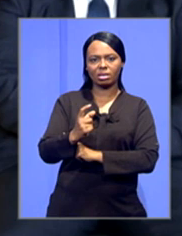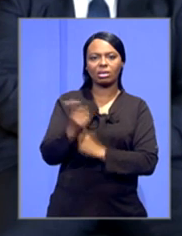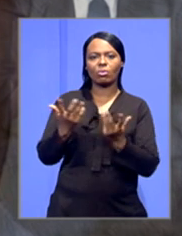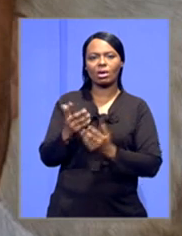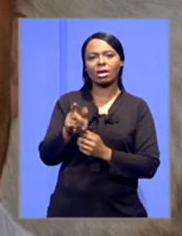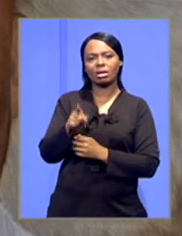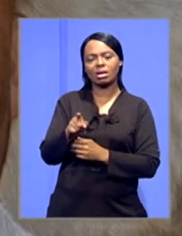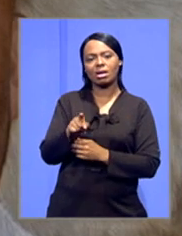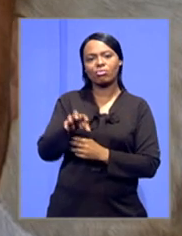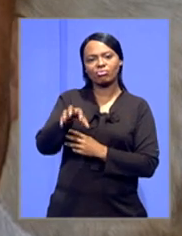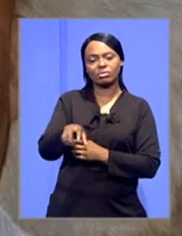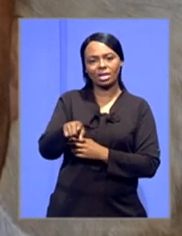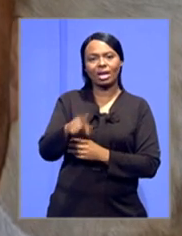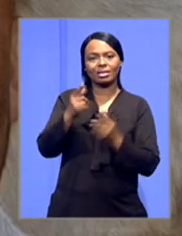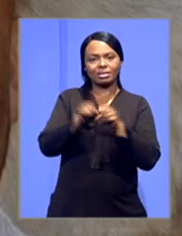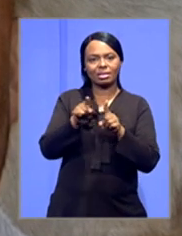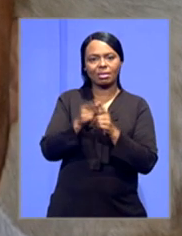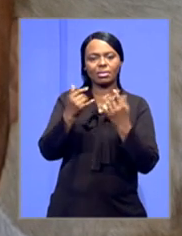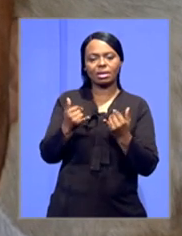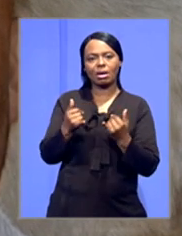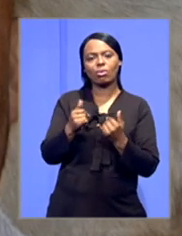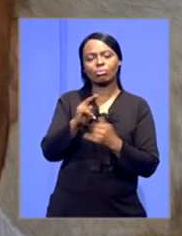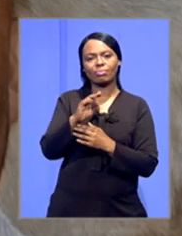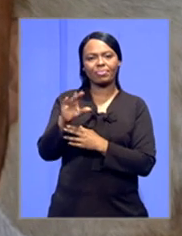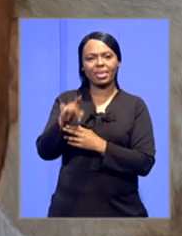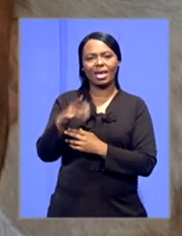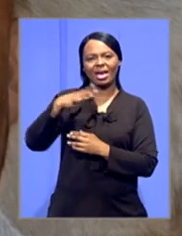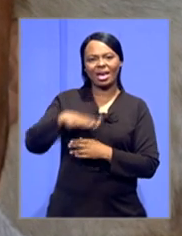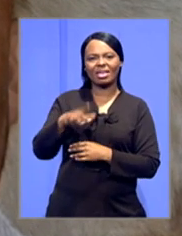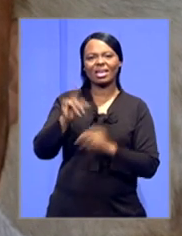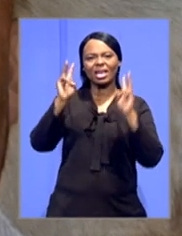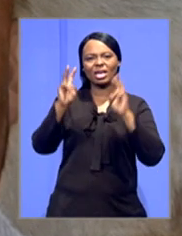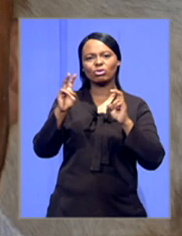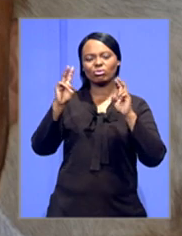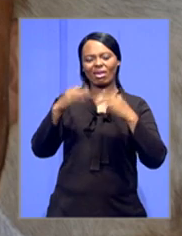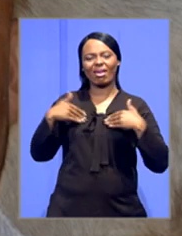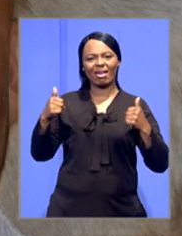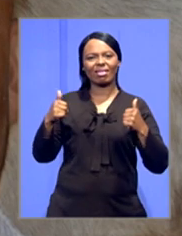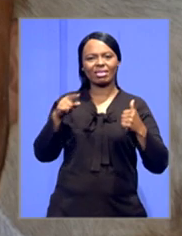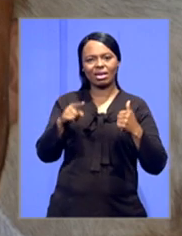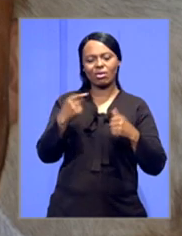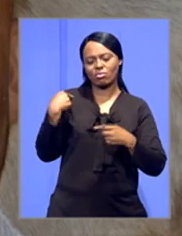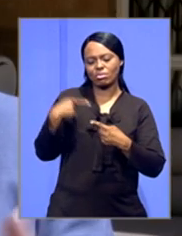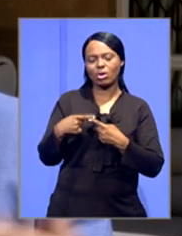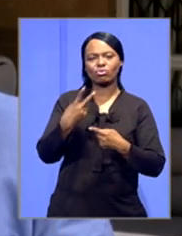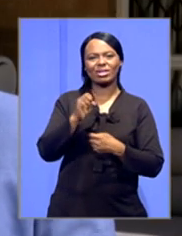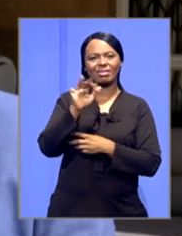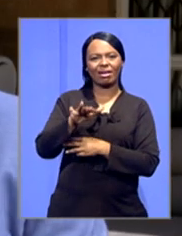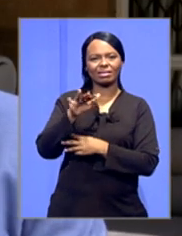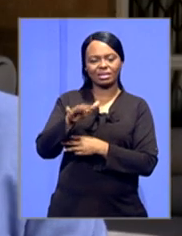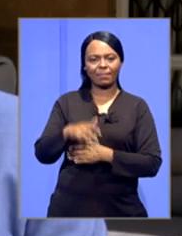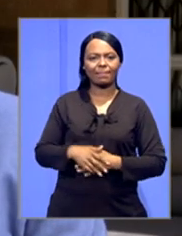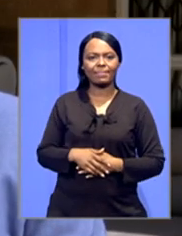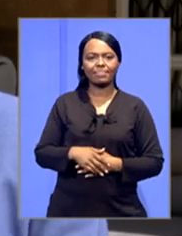Leboya. E boetse e ne e le setho sa komiti e shabaneng le ditaba tsa bophelo go tloga ka selemo sa 2019. We have agreed that